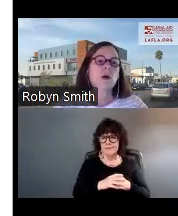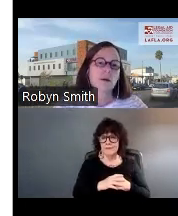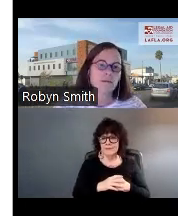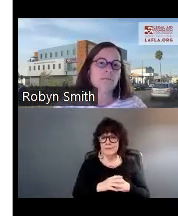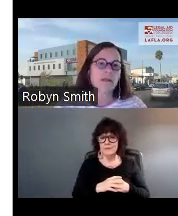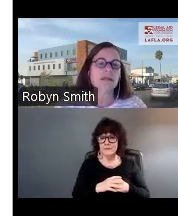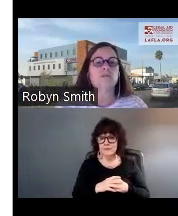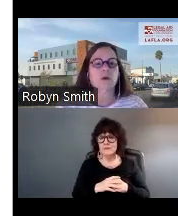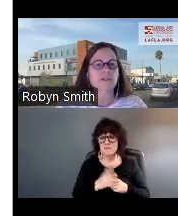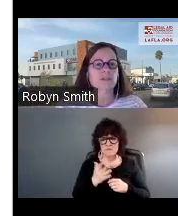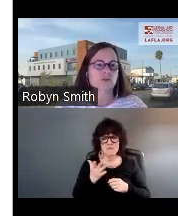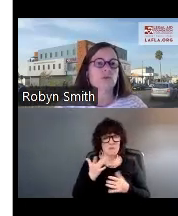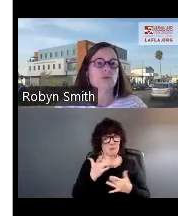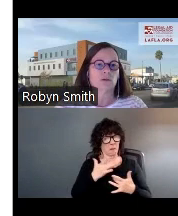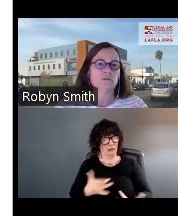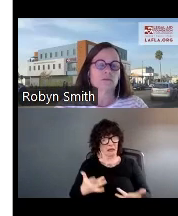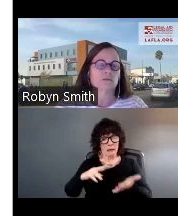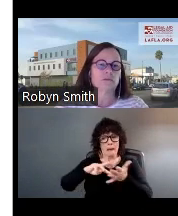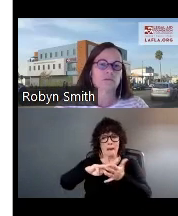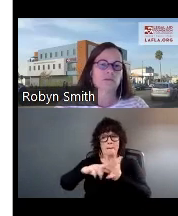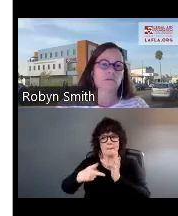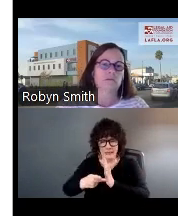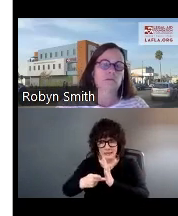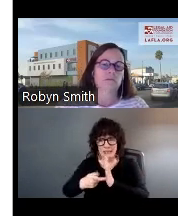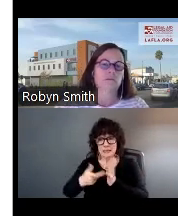it will probably be a private student loan.